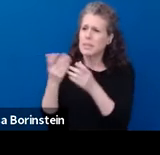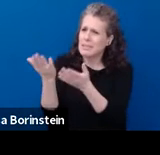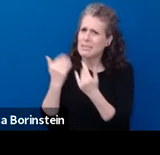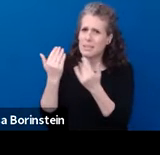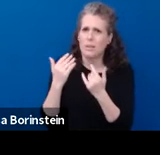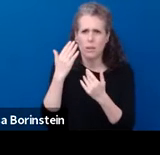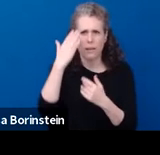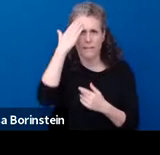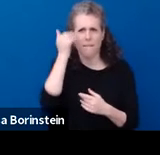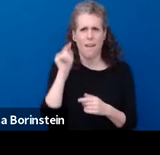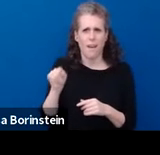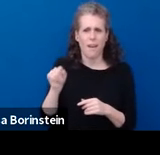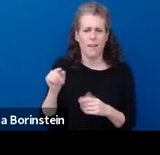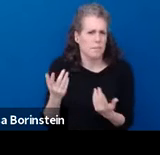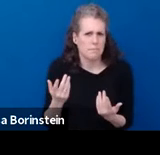this testing and so